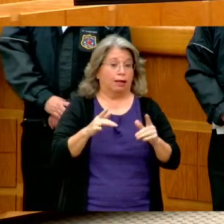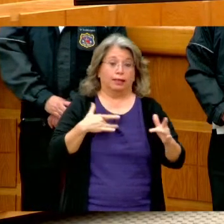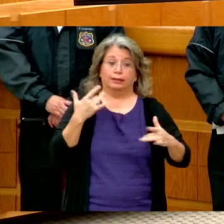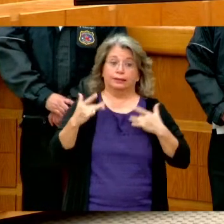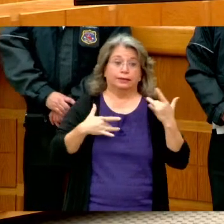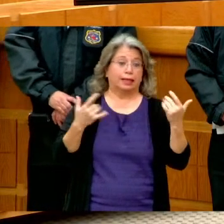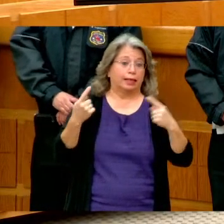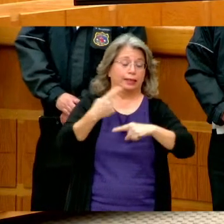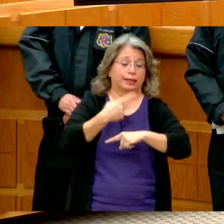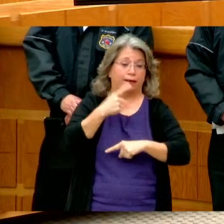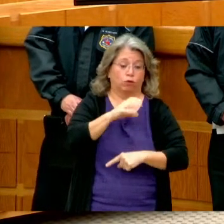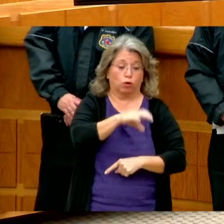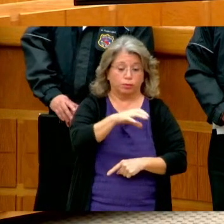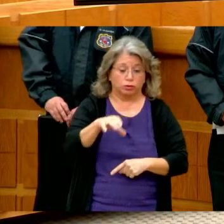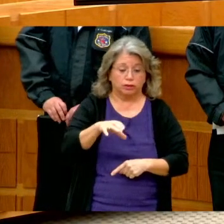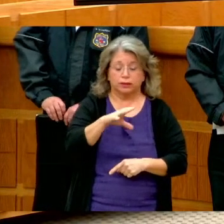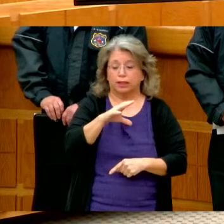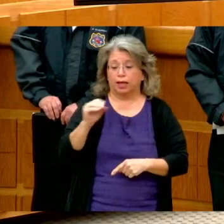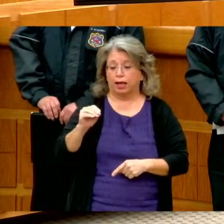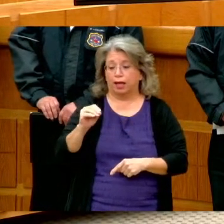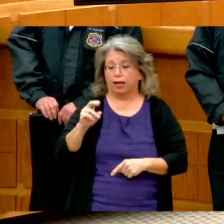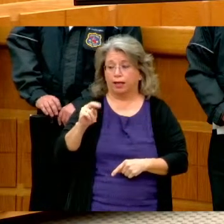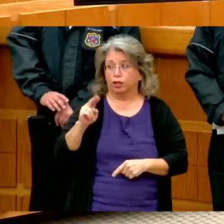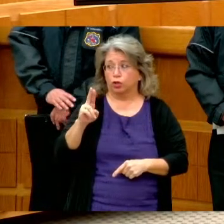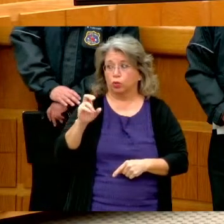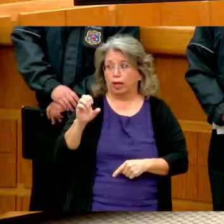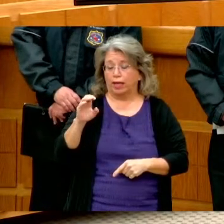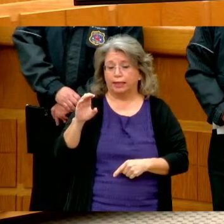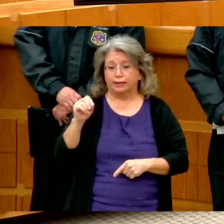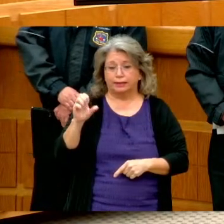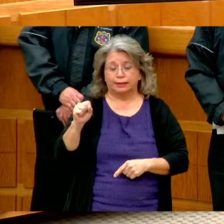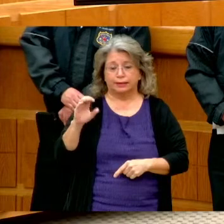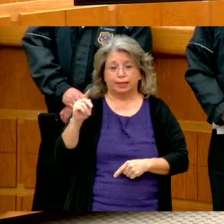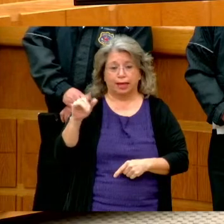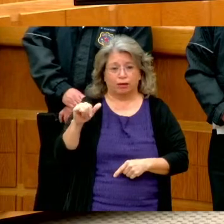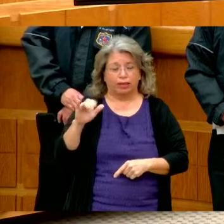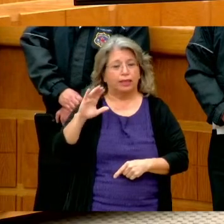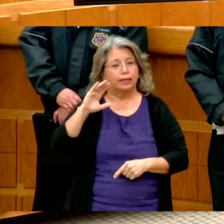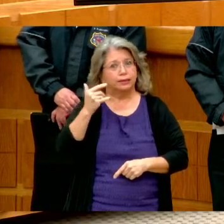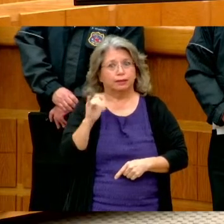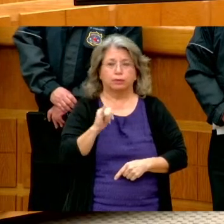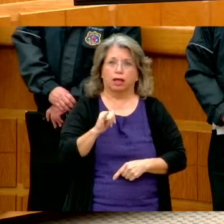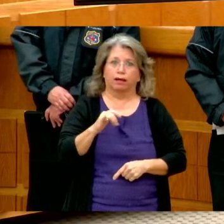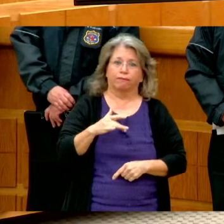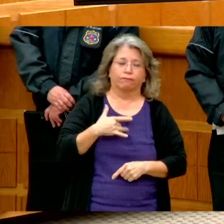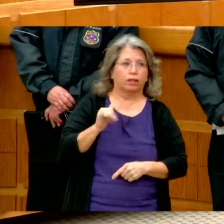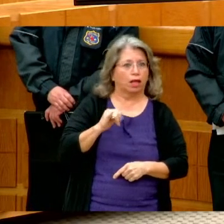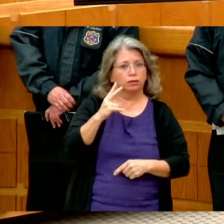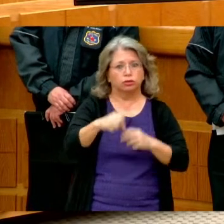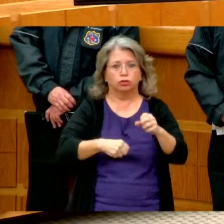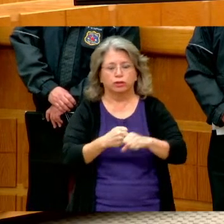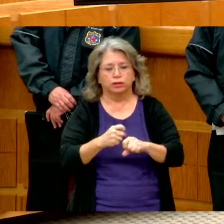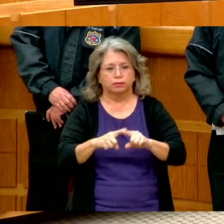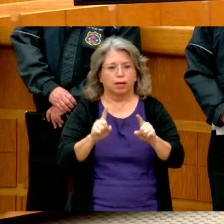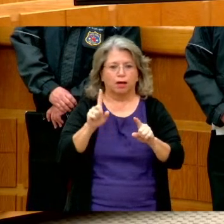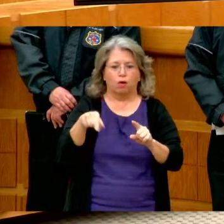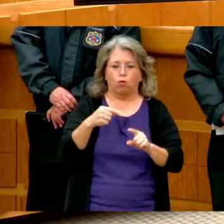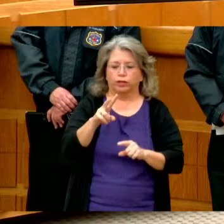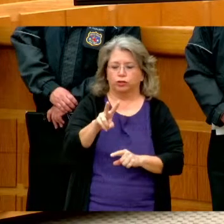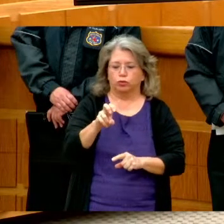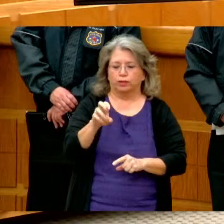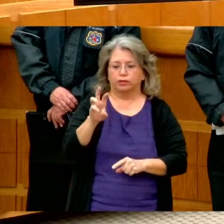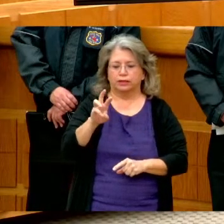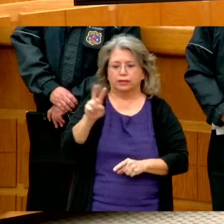County, and it seems like it's been a couple of years, but based on my calculations, it's only been 262 days since we had the first